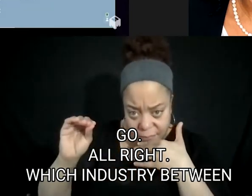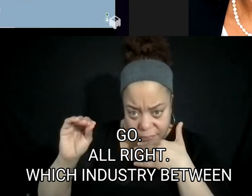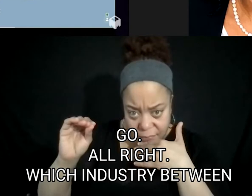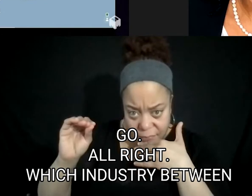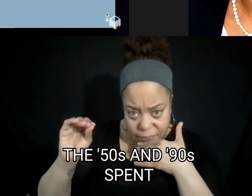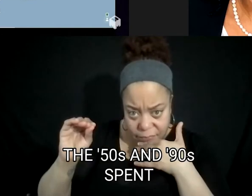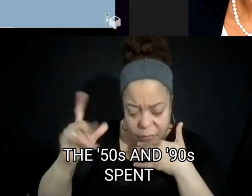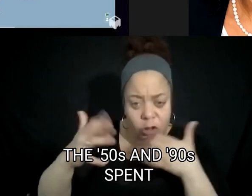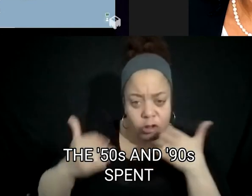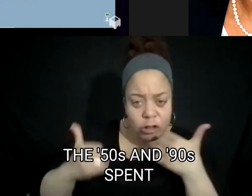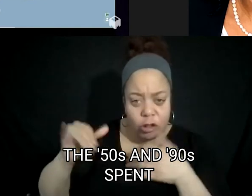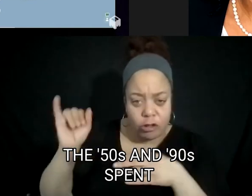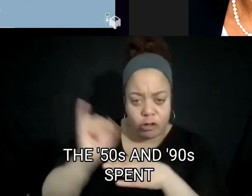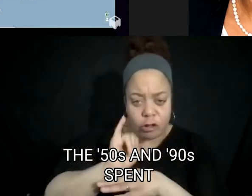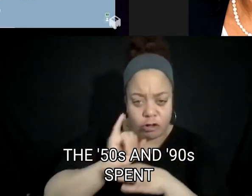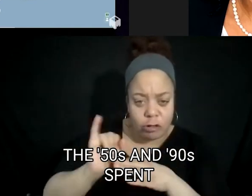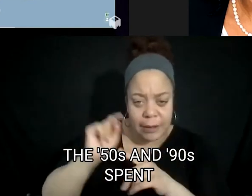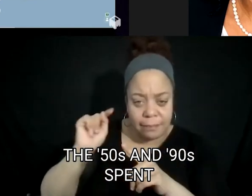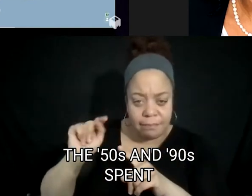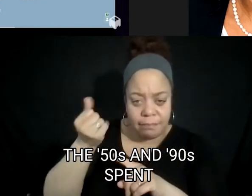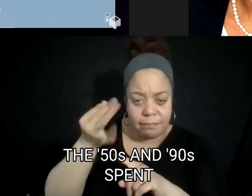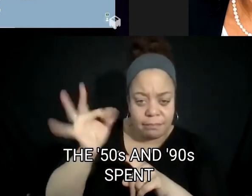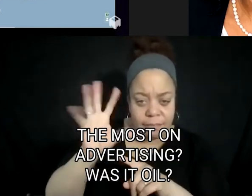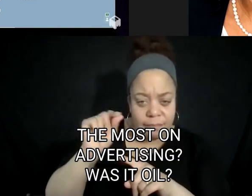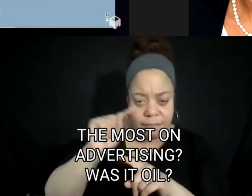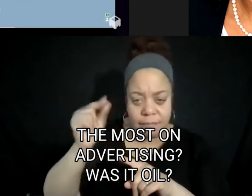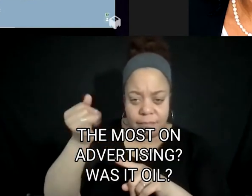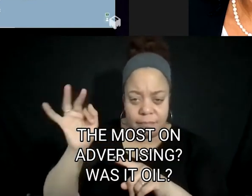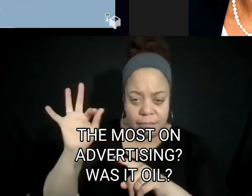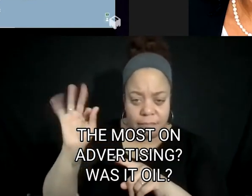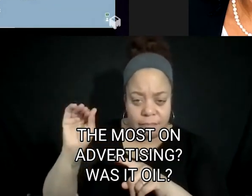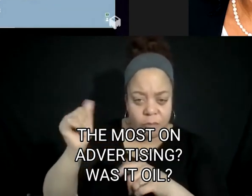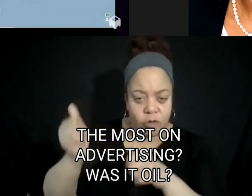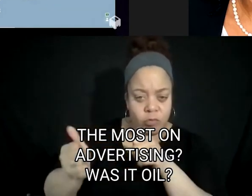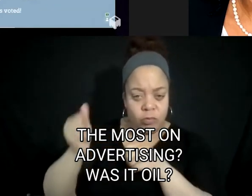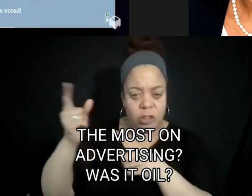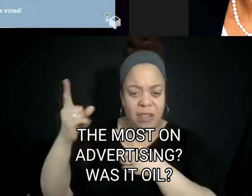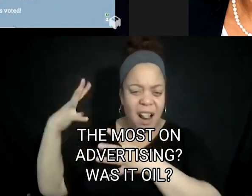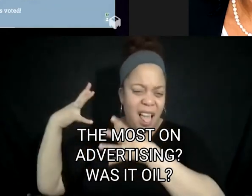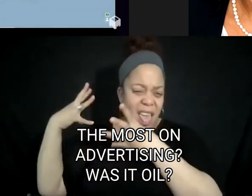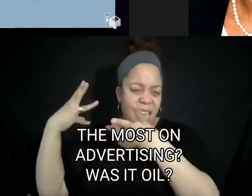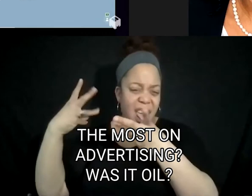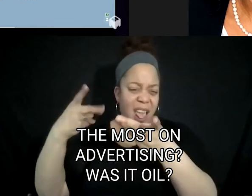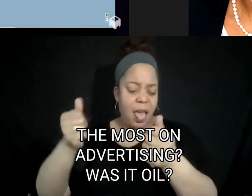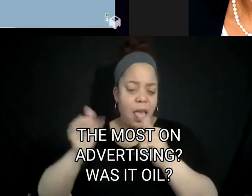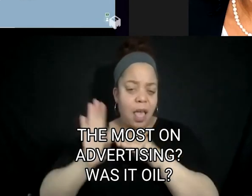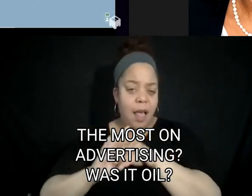Was it banking? Or was it tobacco?